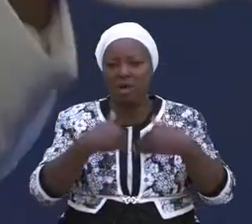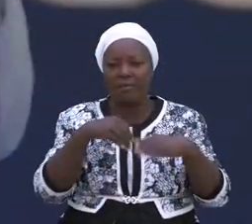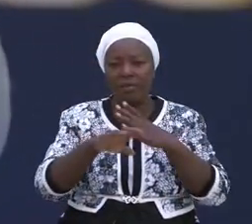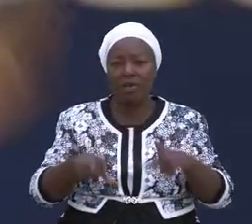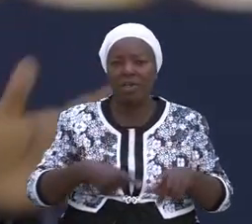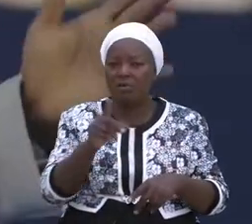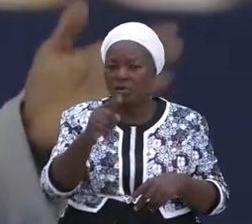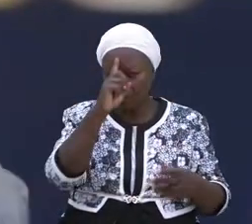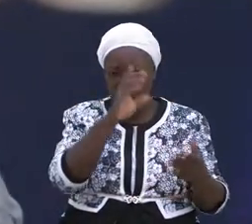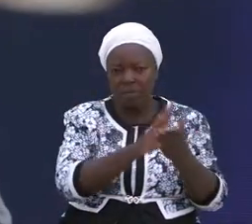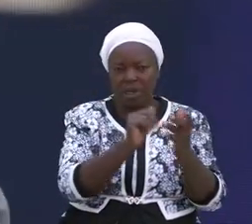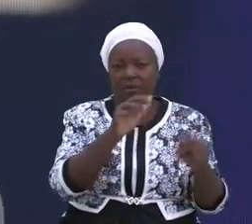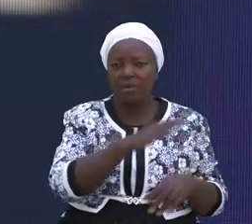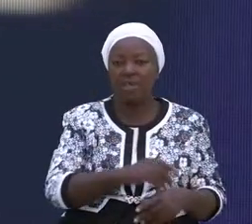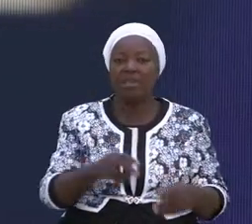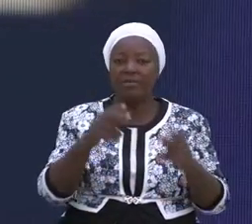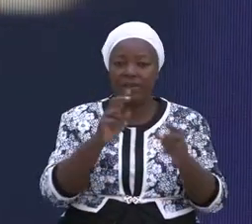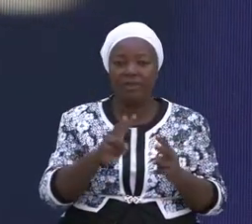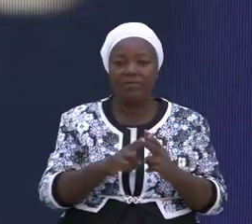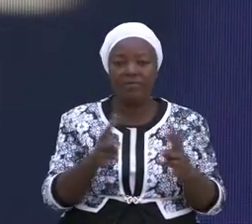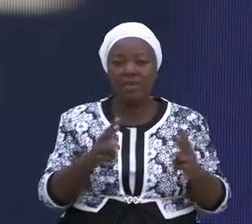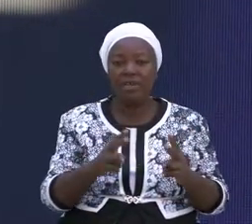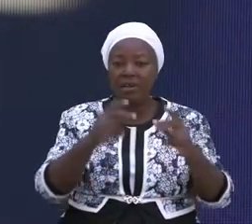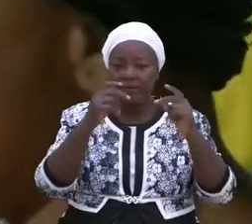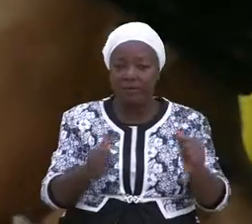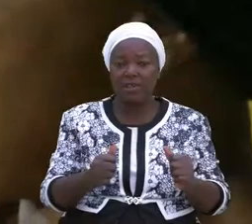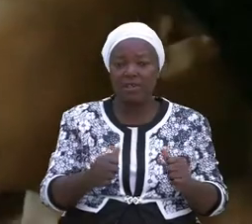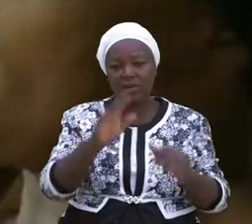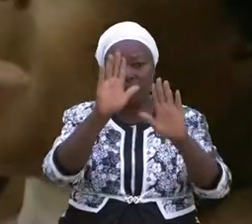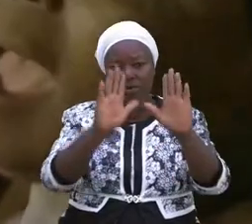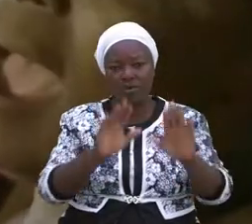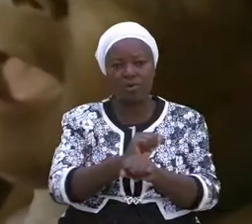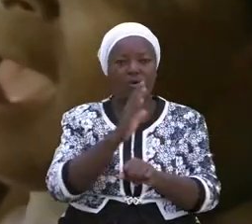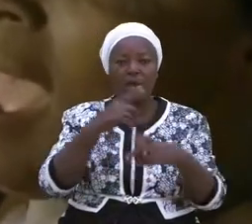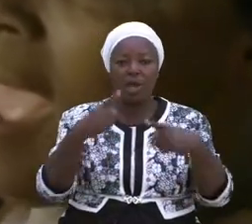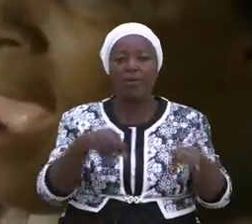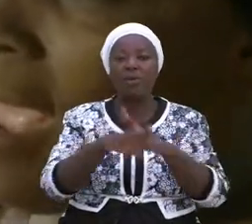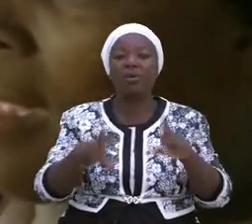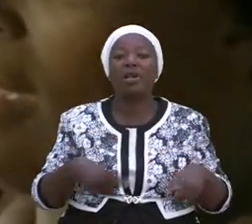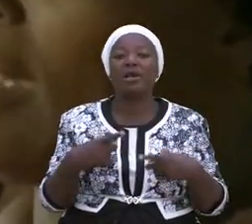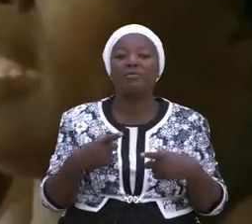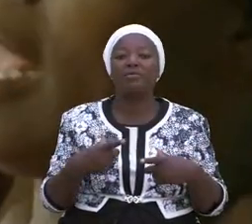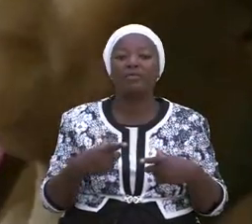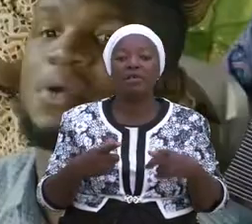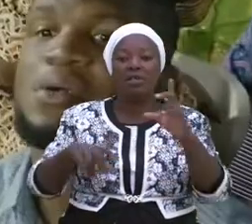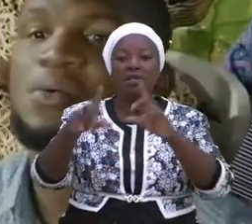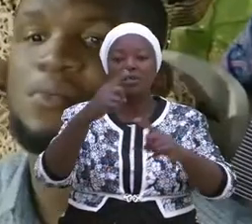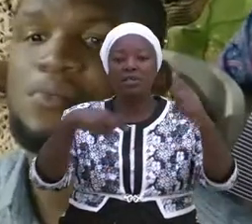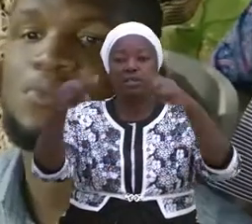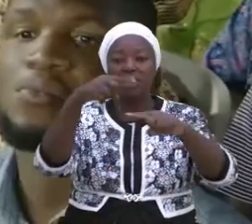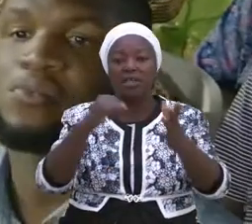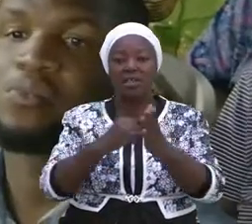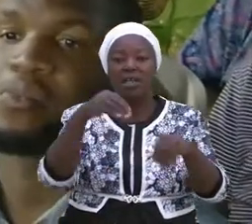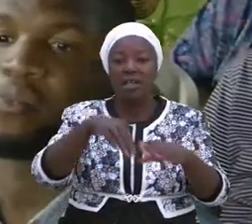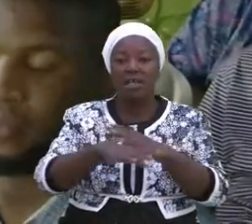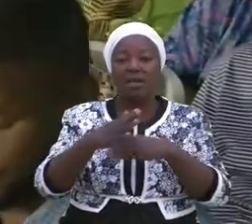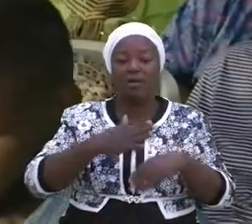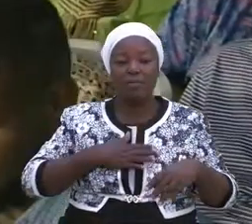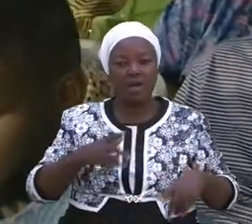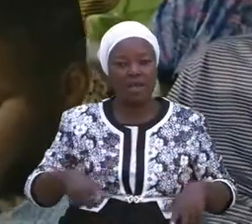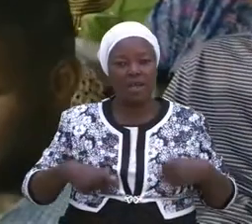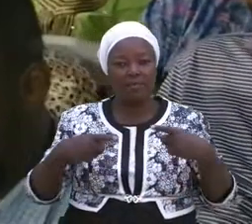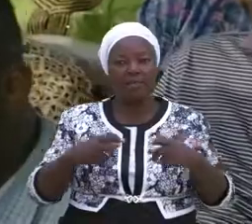instantaneous miracle will take place in your life. In my life. I said in